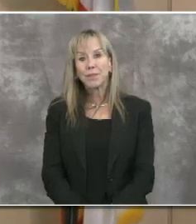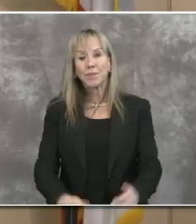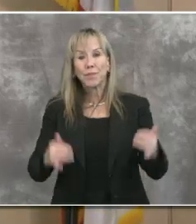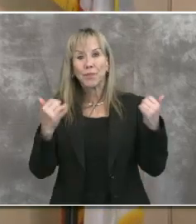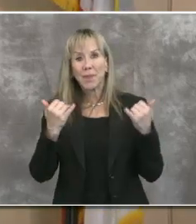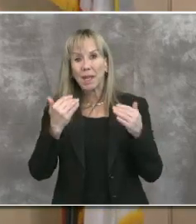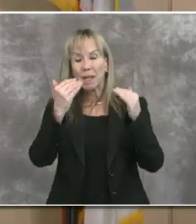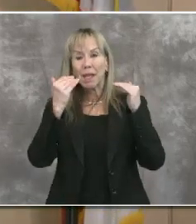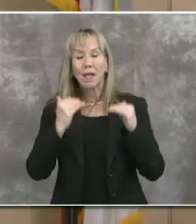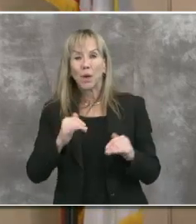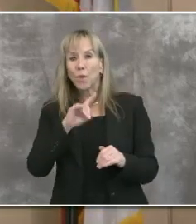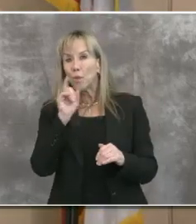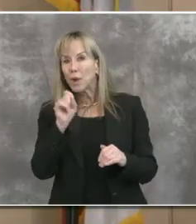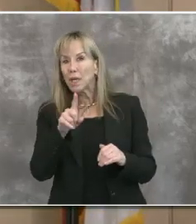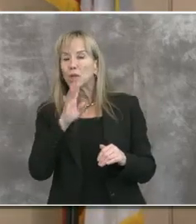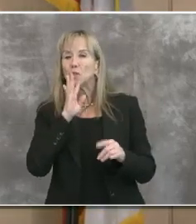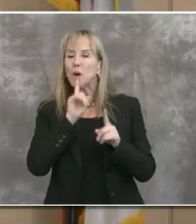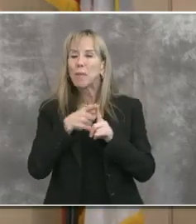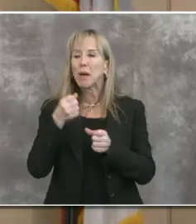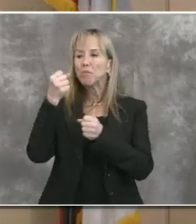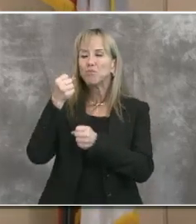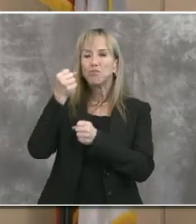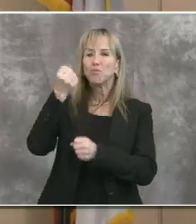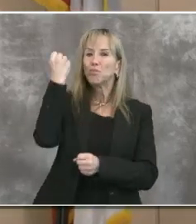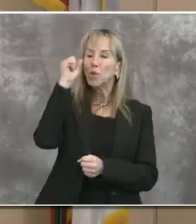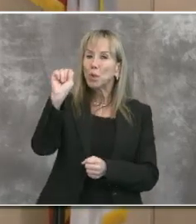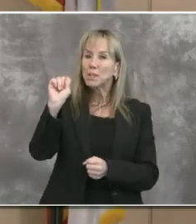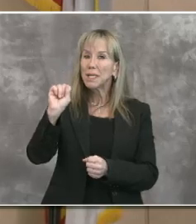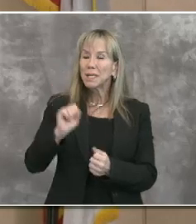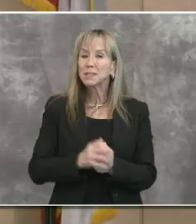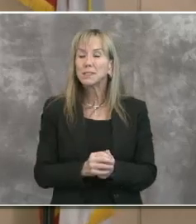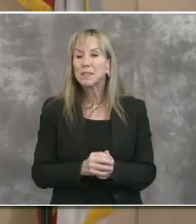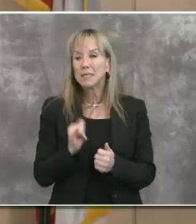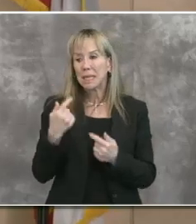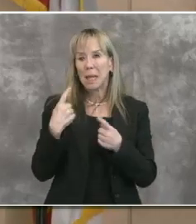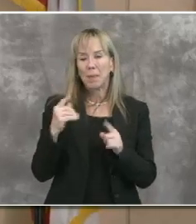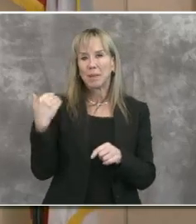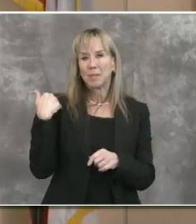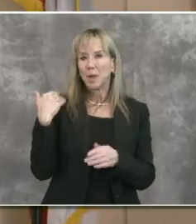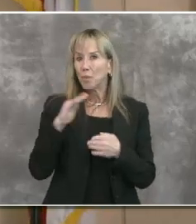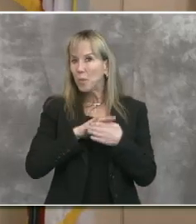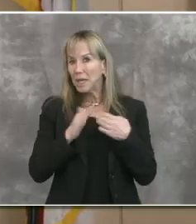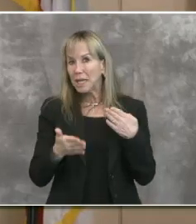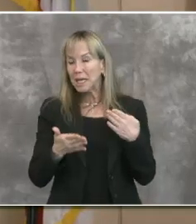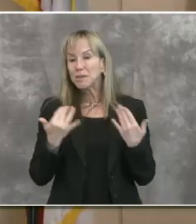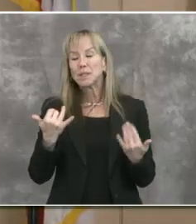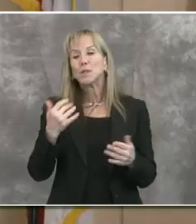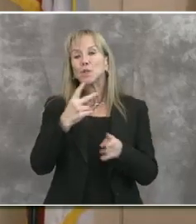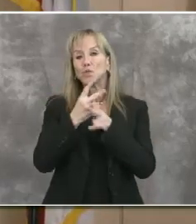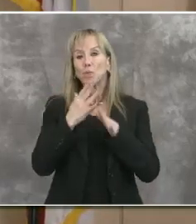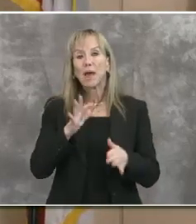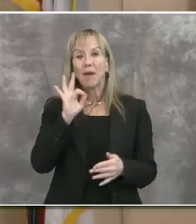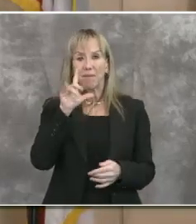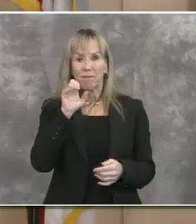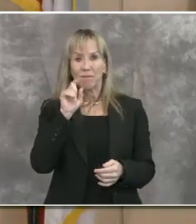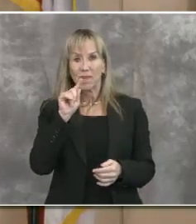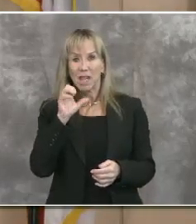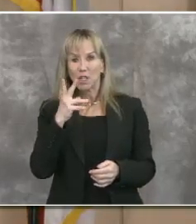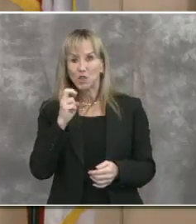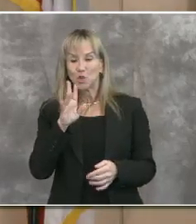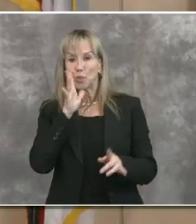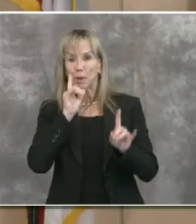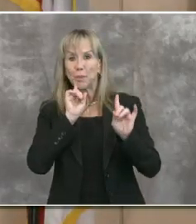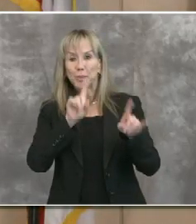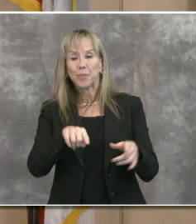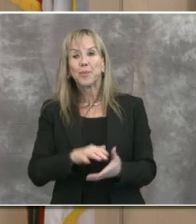This next question deals with protests which are held over this past weekend, and Supervisor Fletcher is going to respond. This question